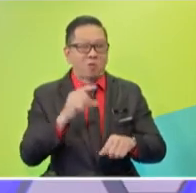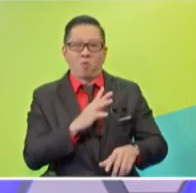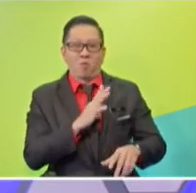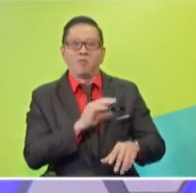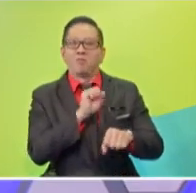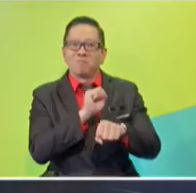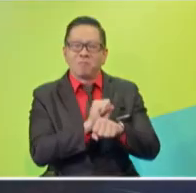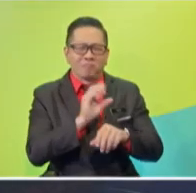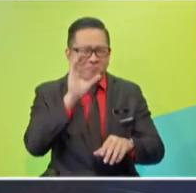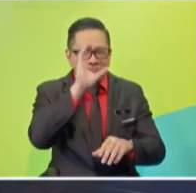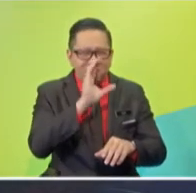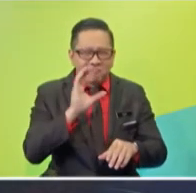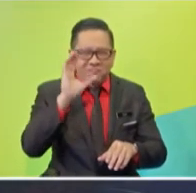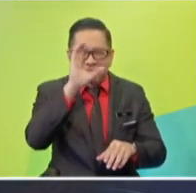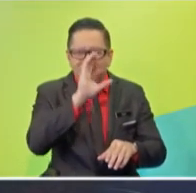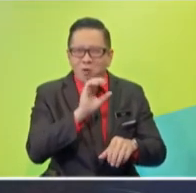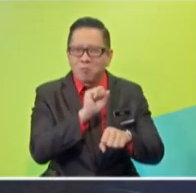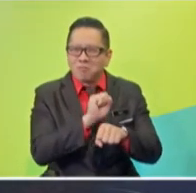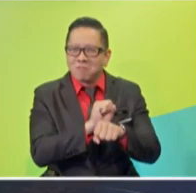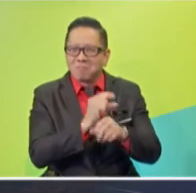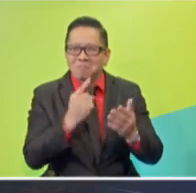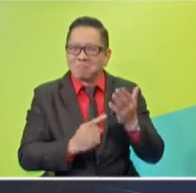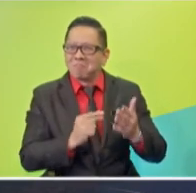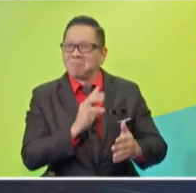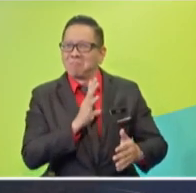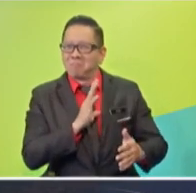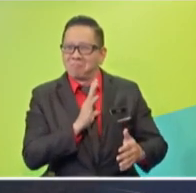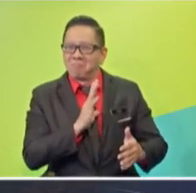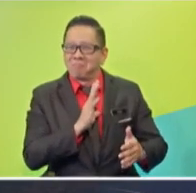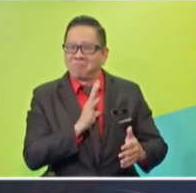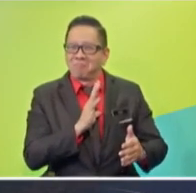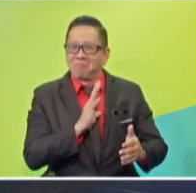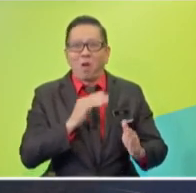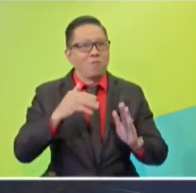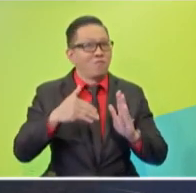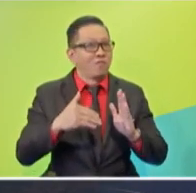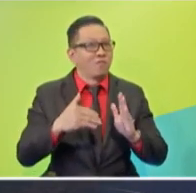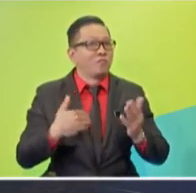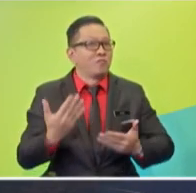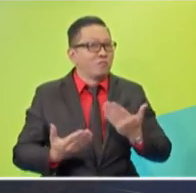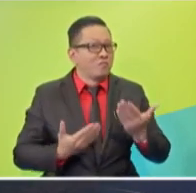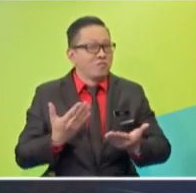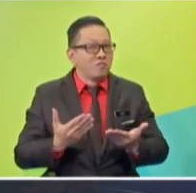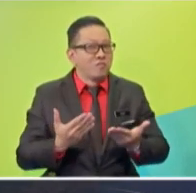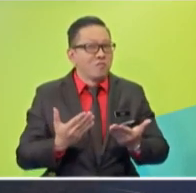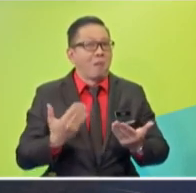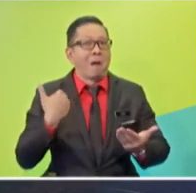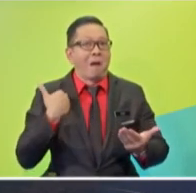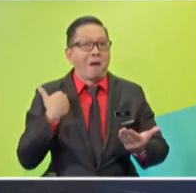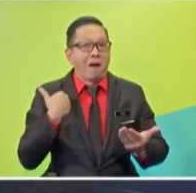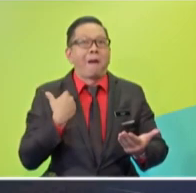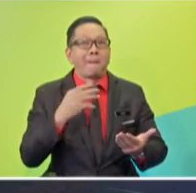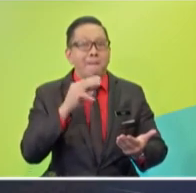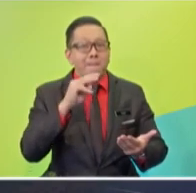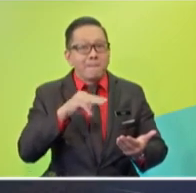job. Okay, so Mr. Haikal will elaborate more on that. But before that, let's first introduce our pupils for today. Let's have